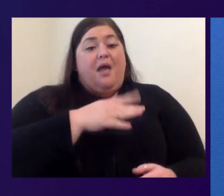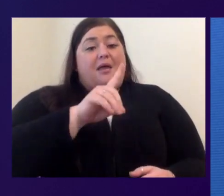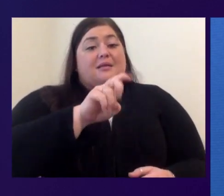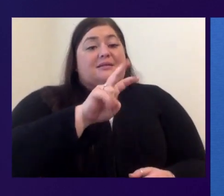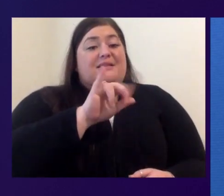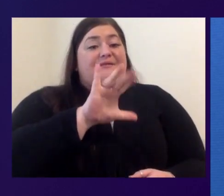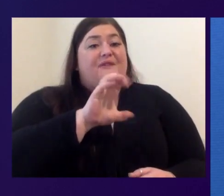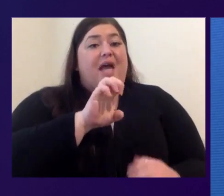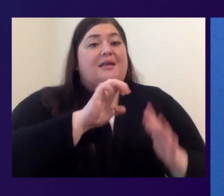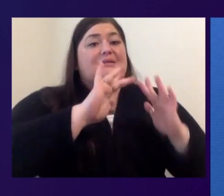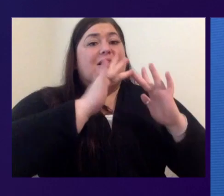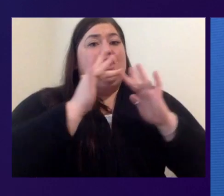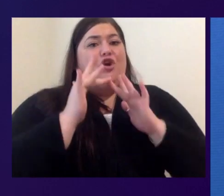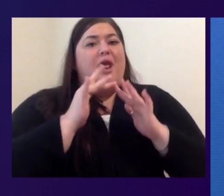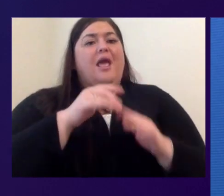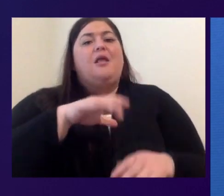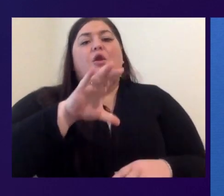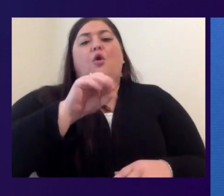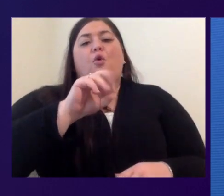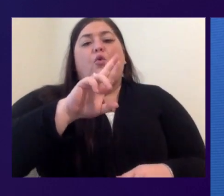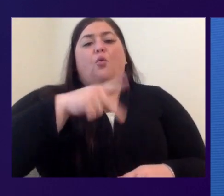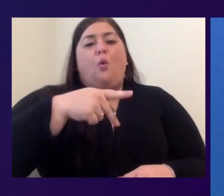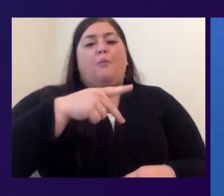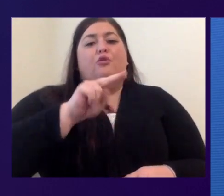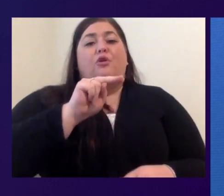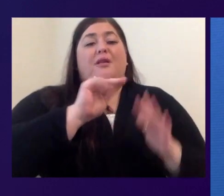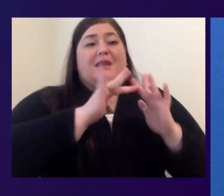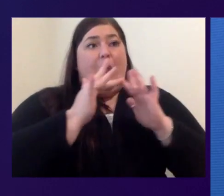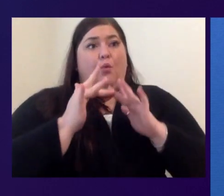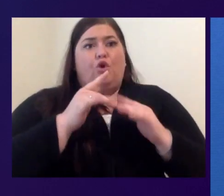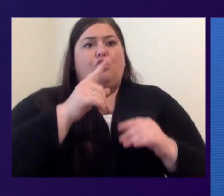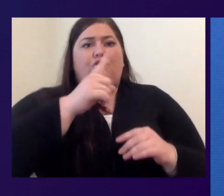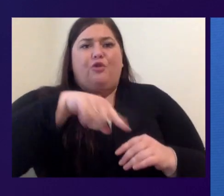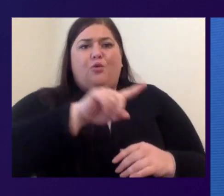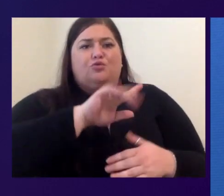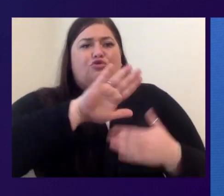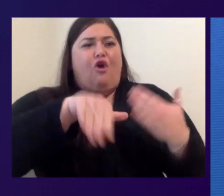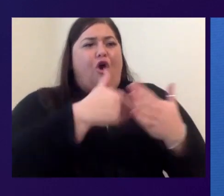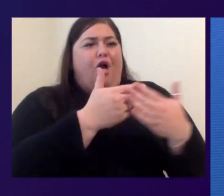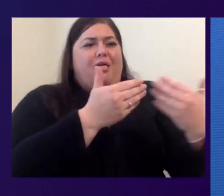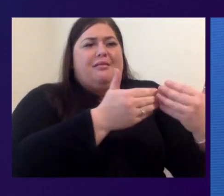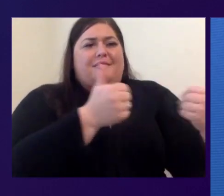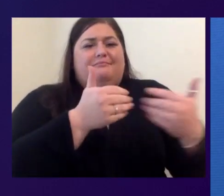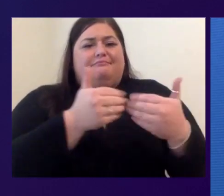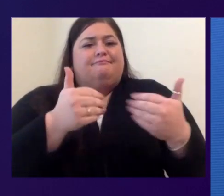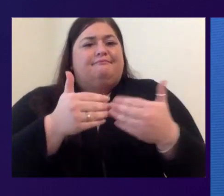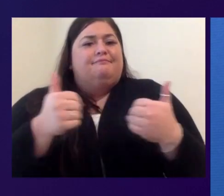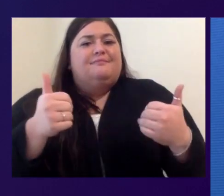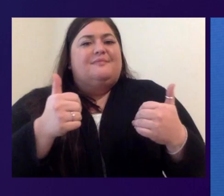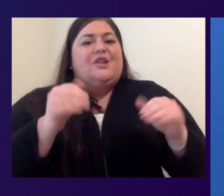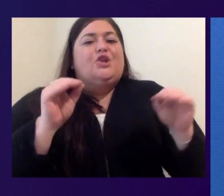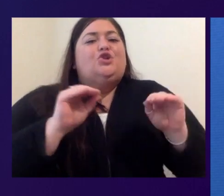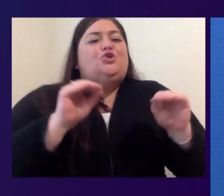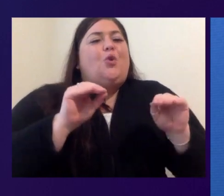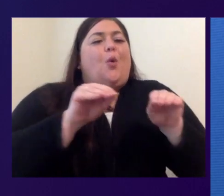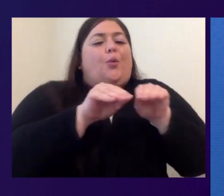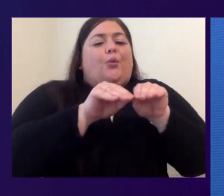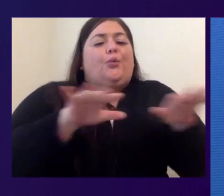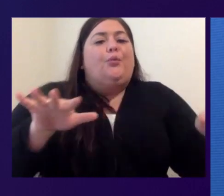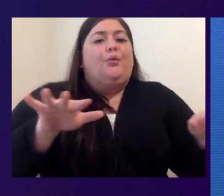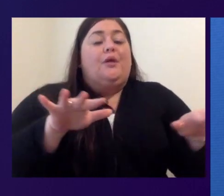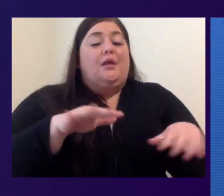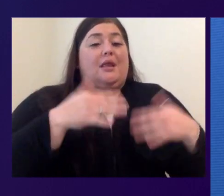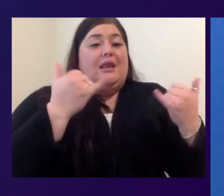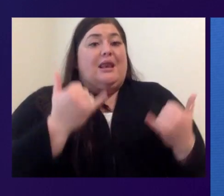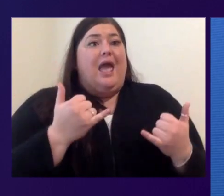and my corporate networks, should I need to connect to it at some point, those are all isolated from each other. There's no bleed over, right? Where I've done something now,